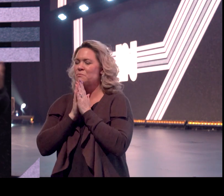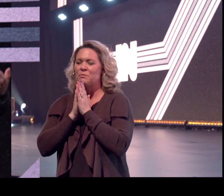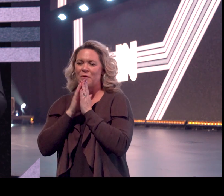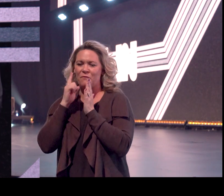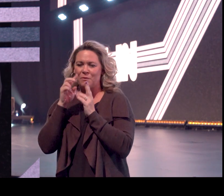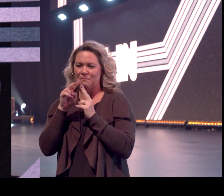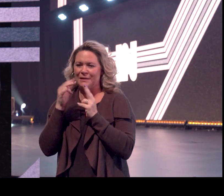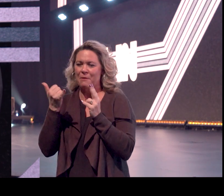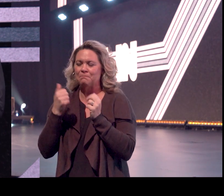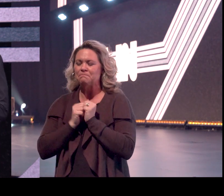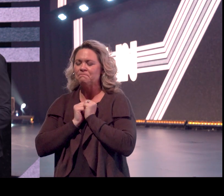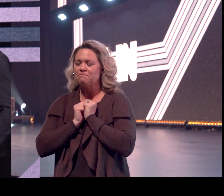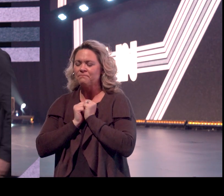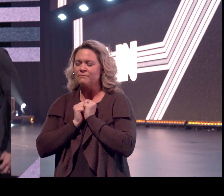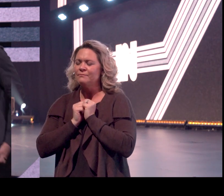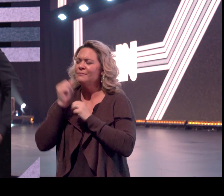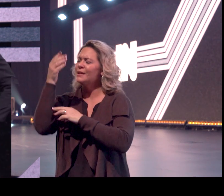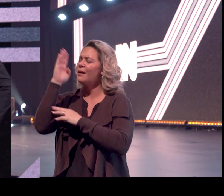now? Would you just join me?